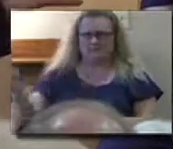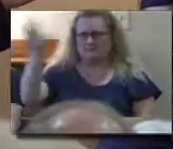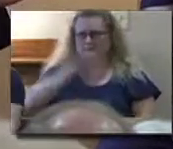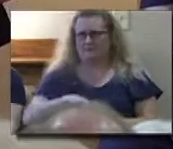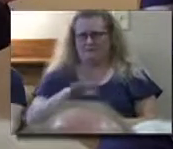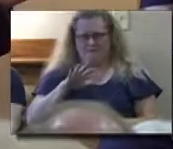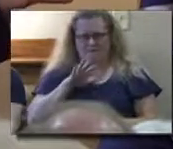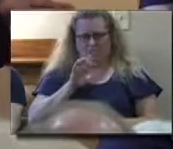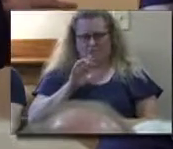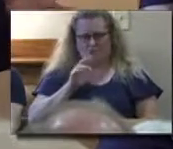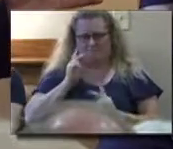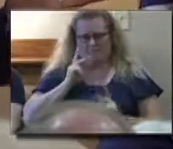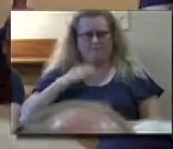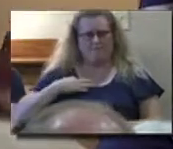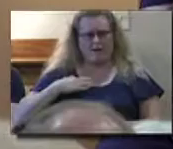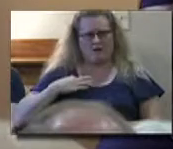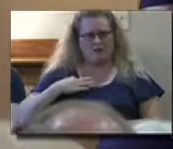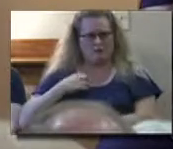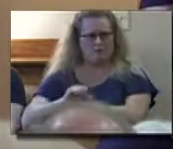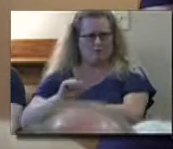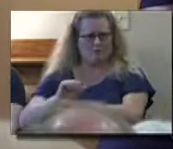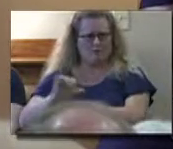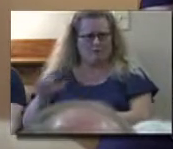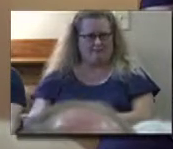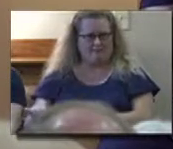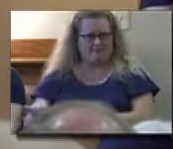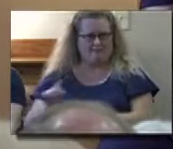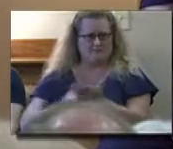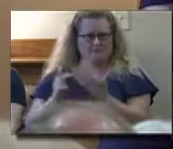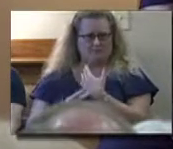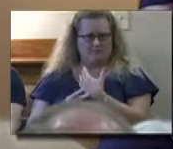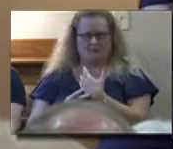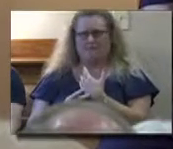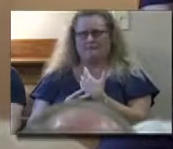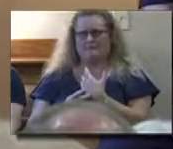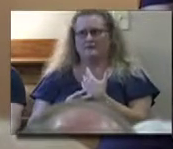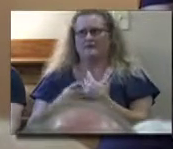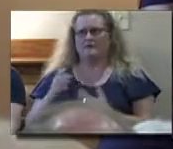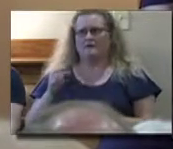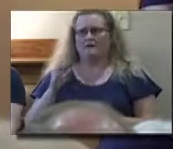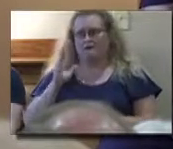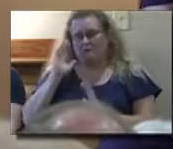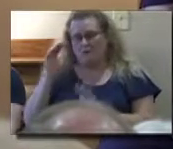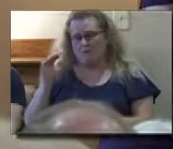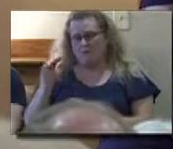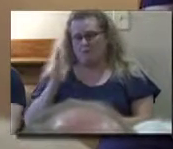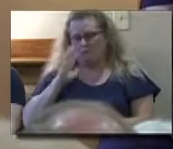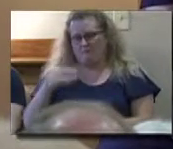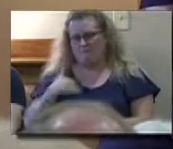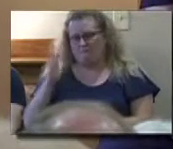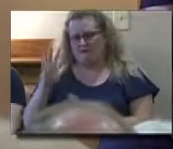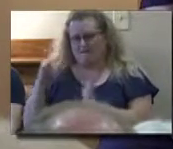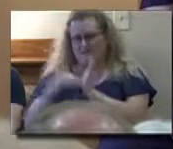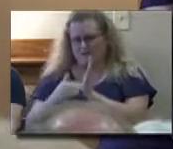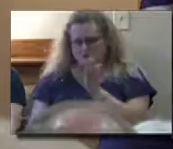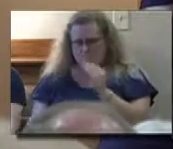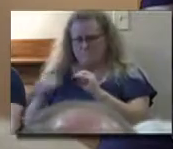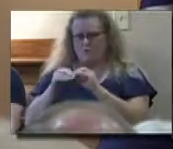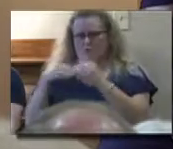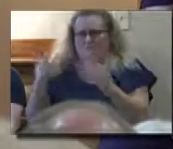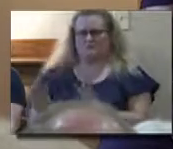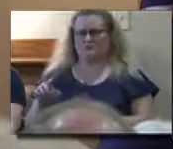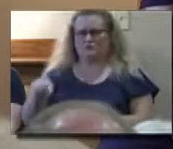500 volunteers working, and hopefully 5,000 more graduates of the